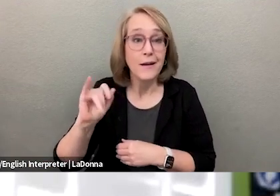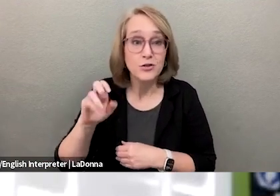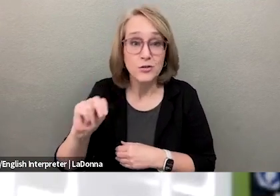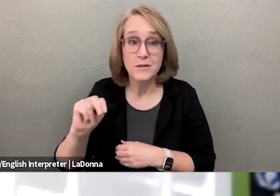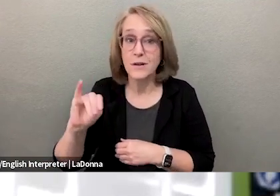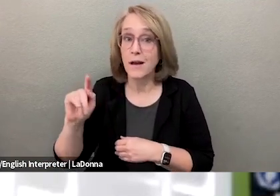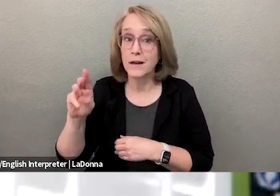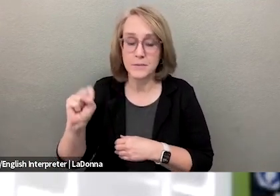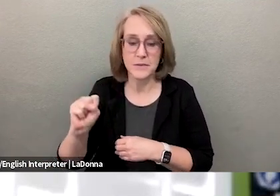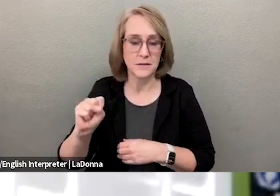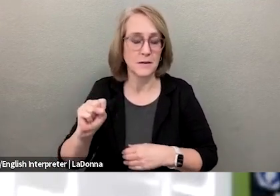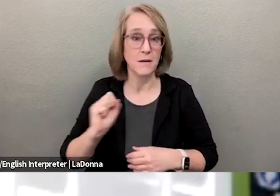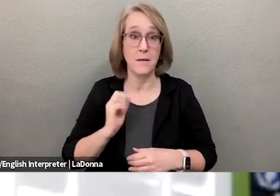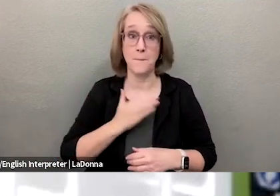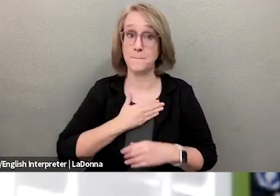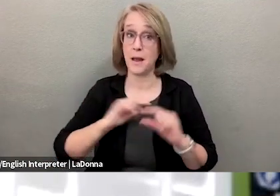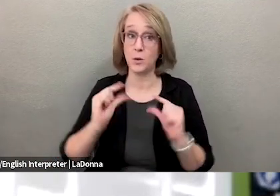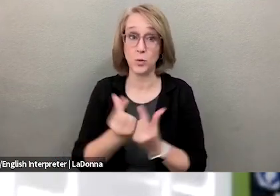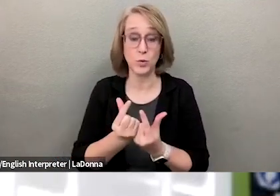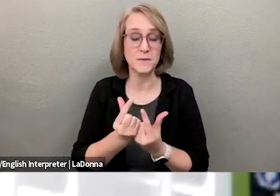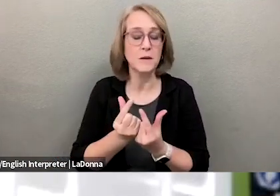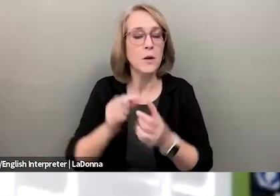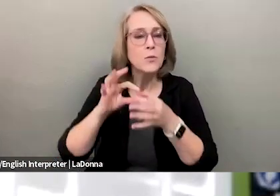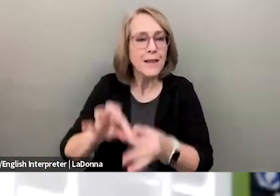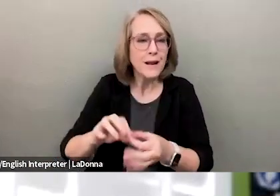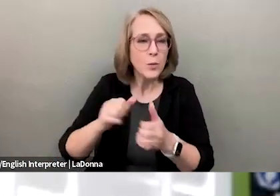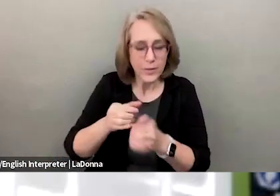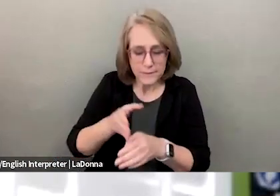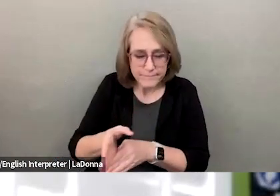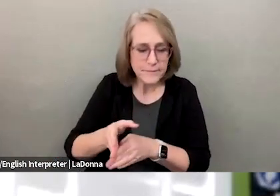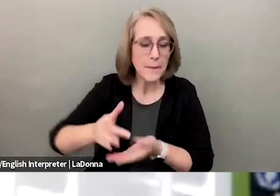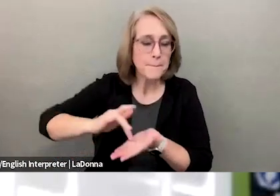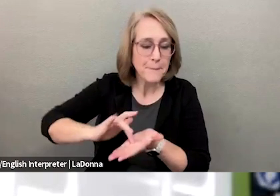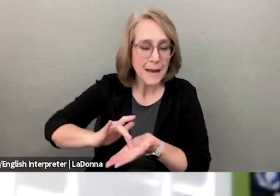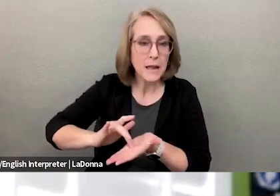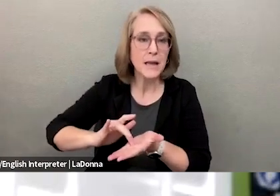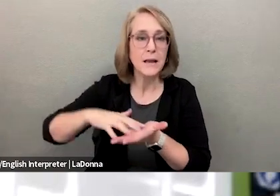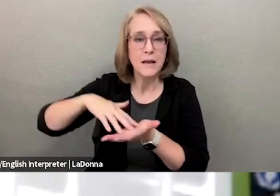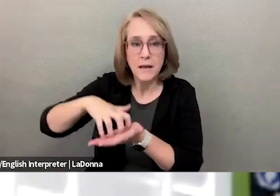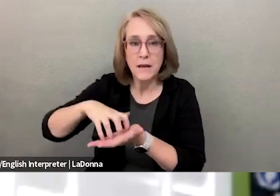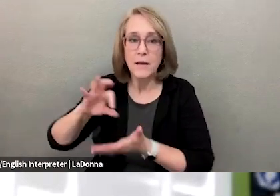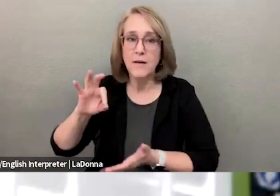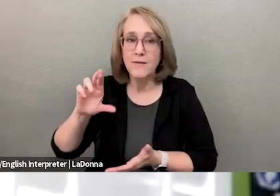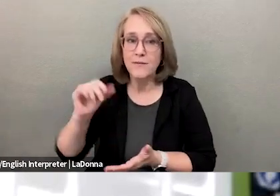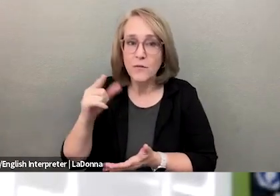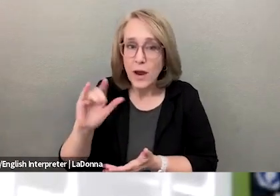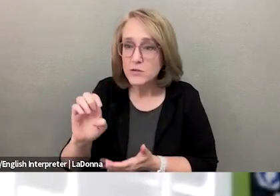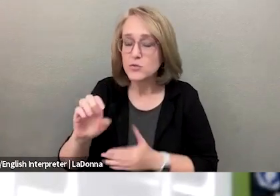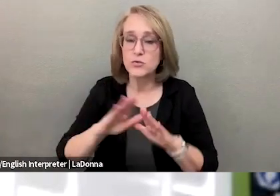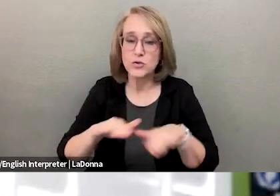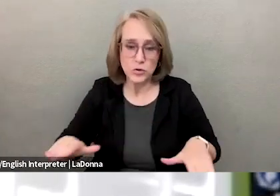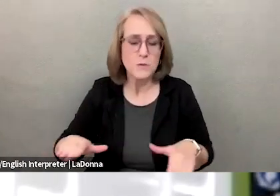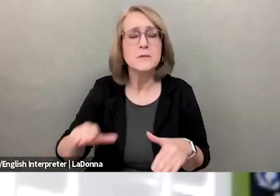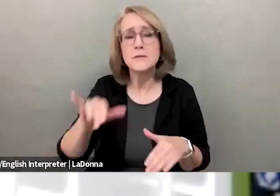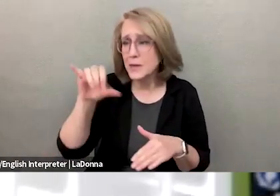and the groups that I spend much time with are really around medically fragile children. And so we're obviously talking a lot about the elder care and aging